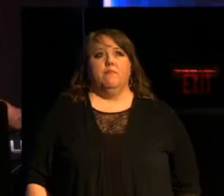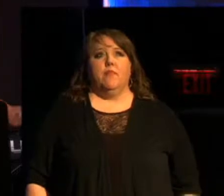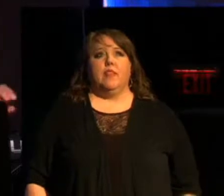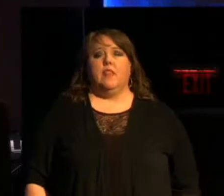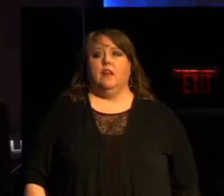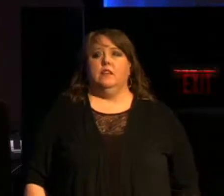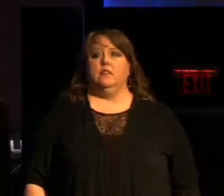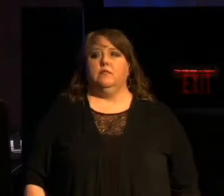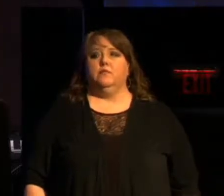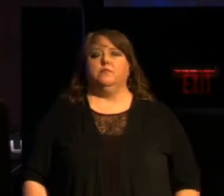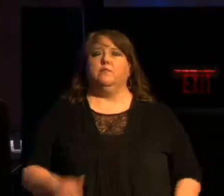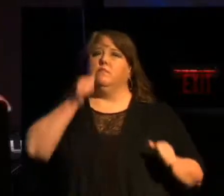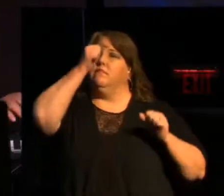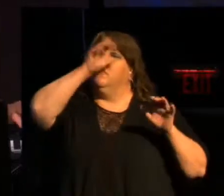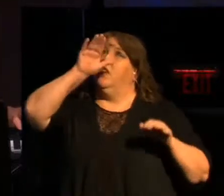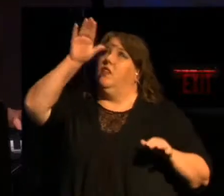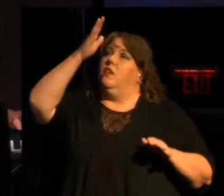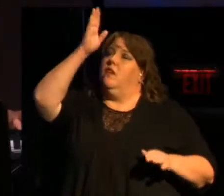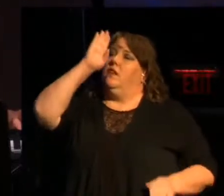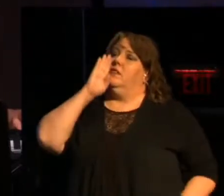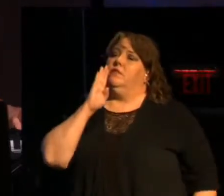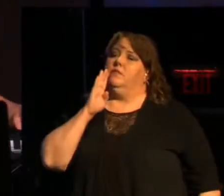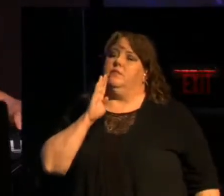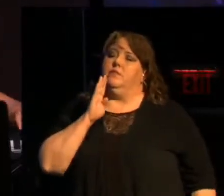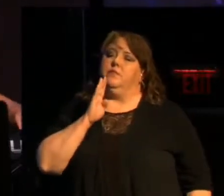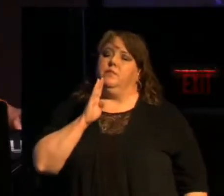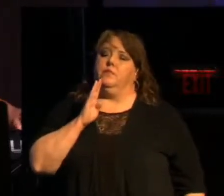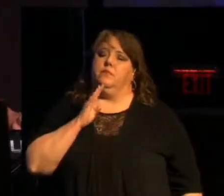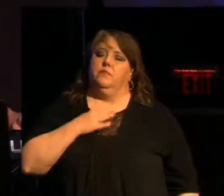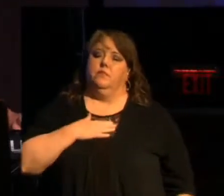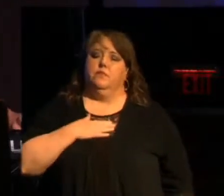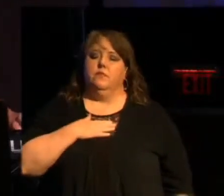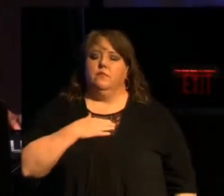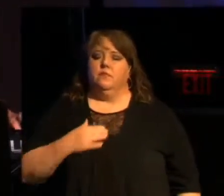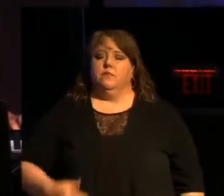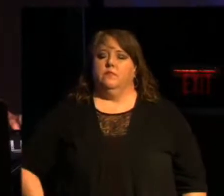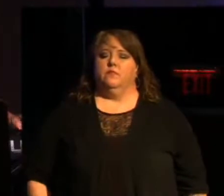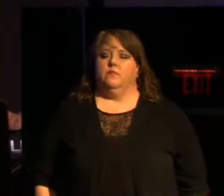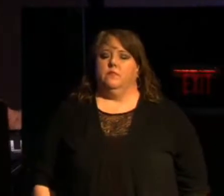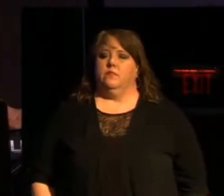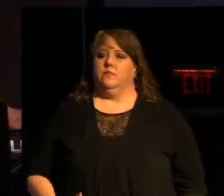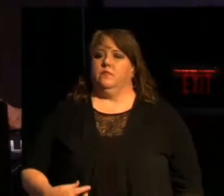Every part designed in a work of art called love.